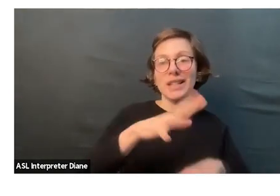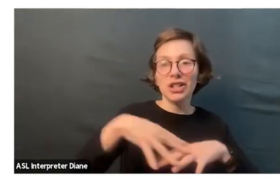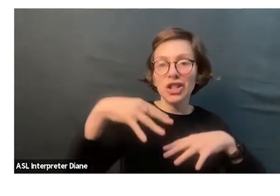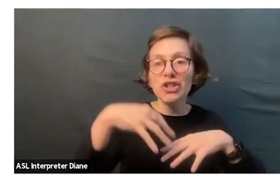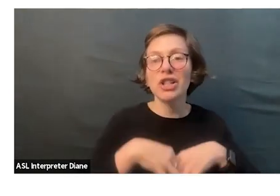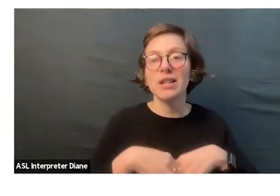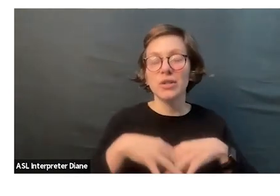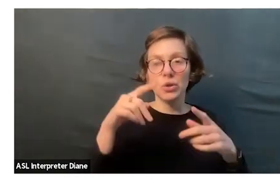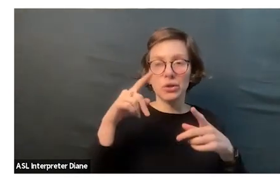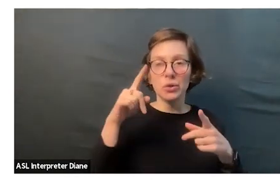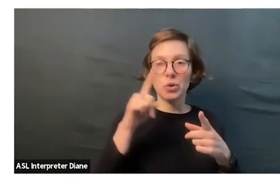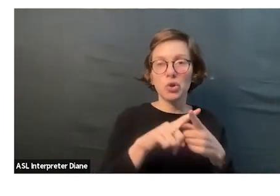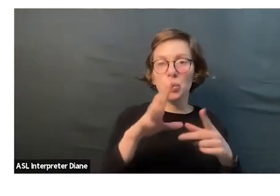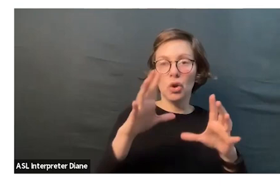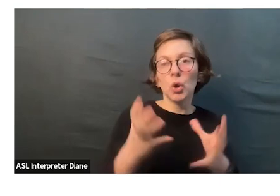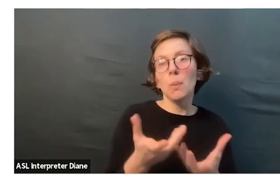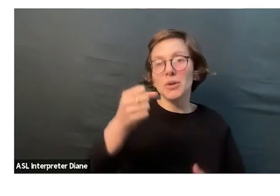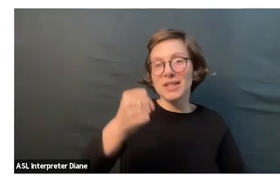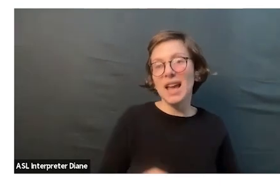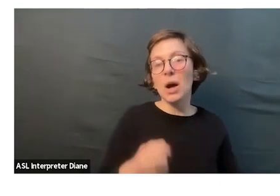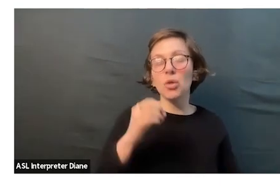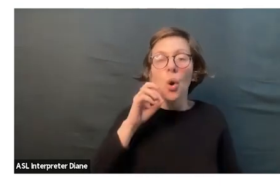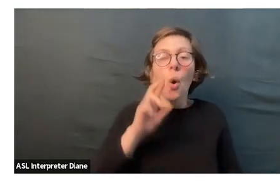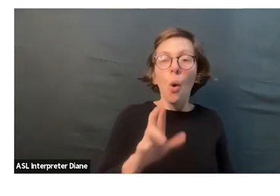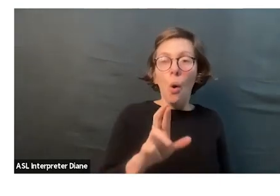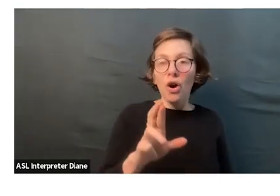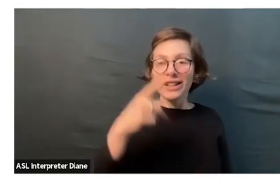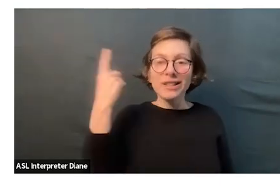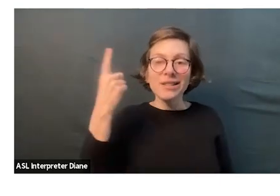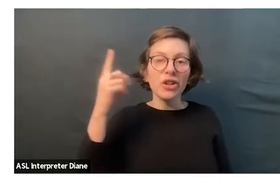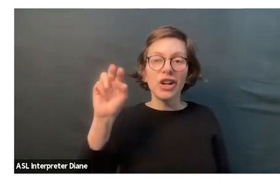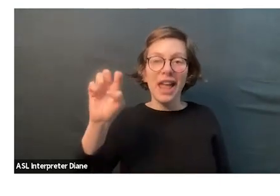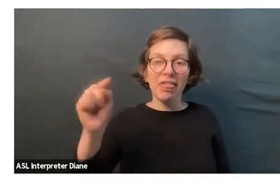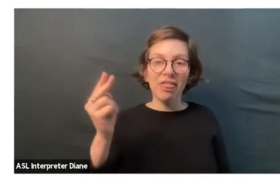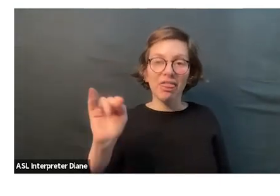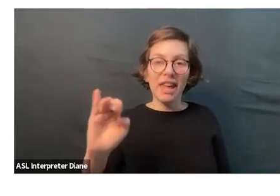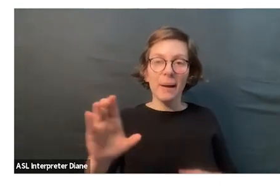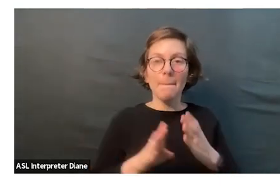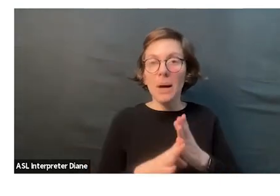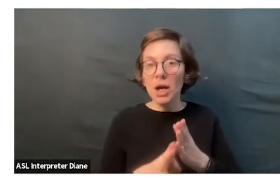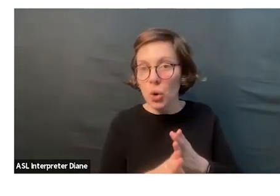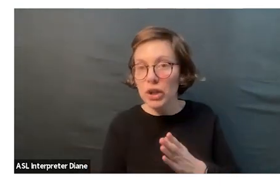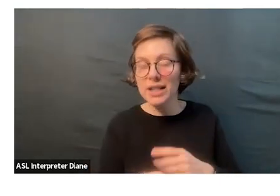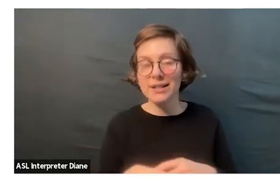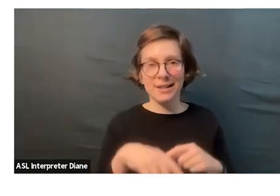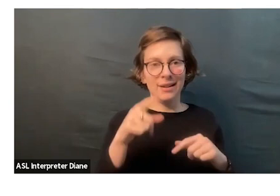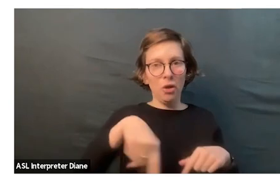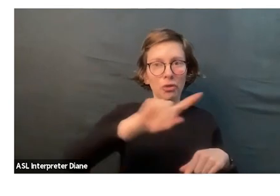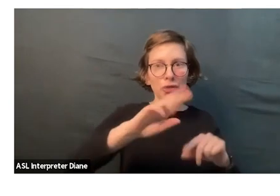pandemic, they are set to remain so for the foreseeable future. And it's a quote by Rosemary